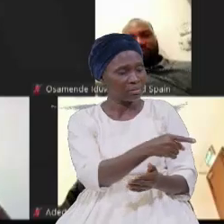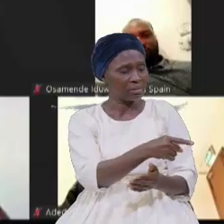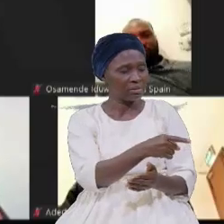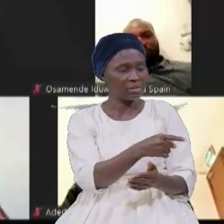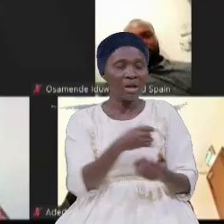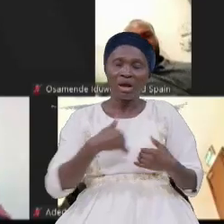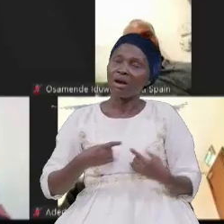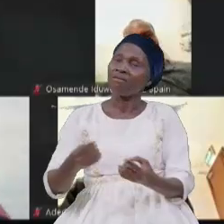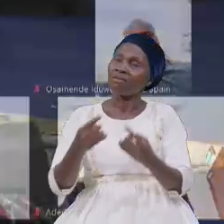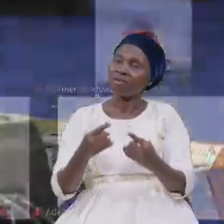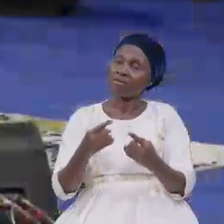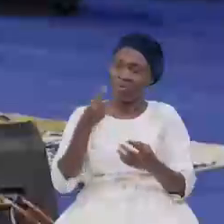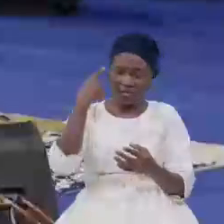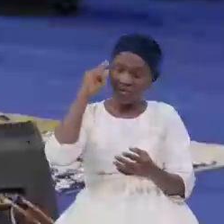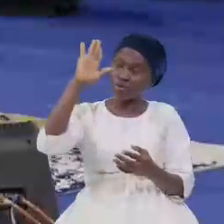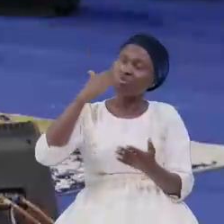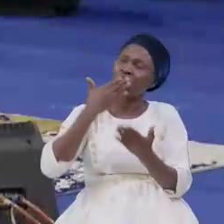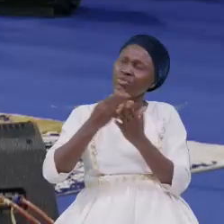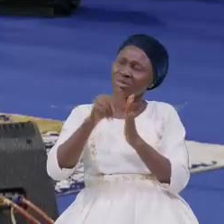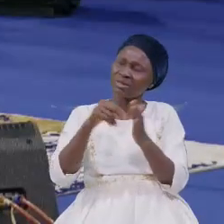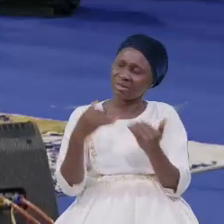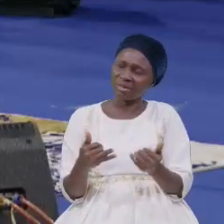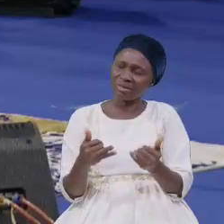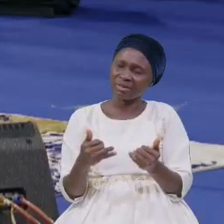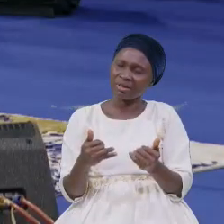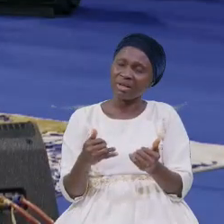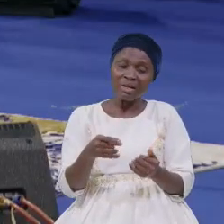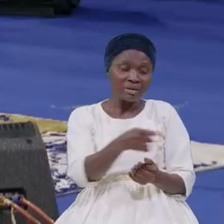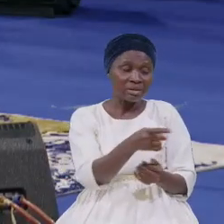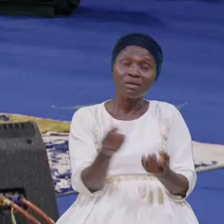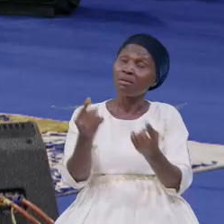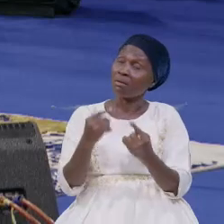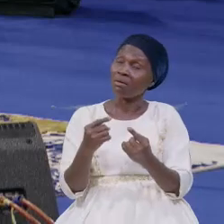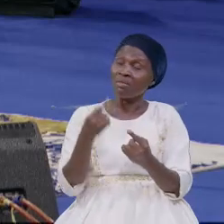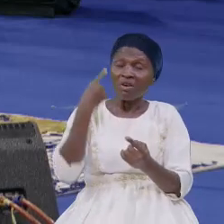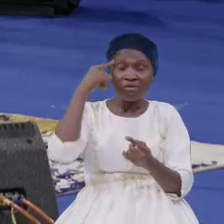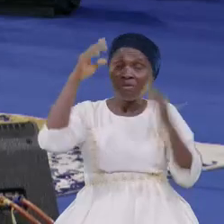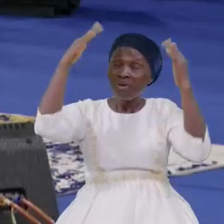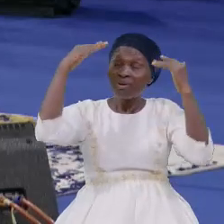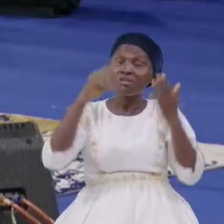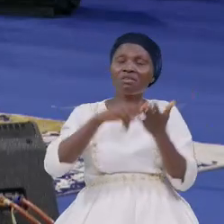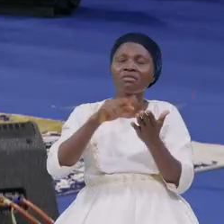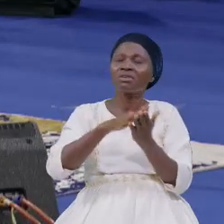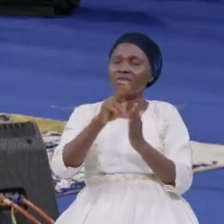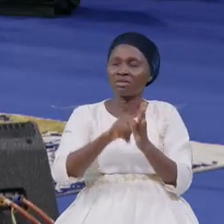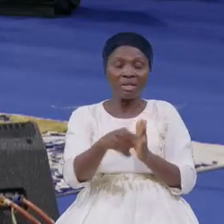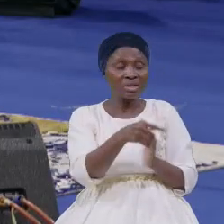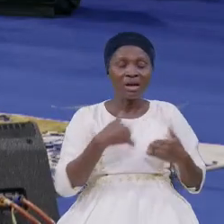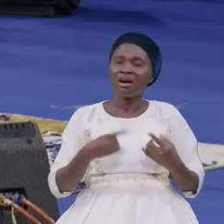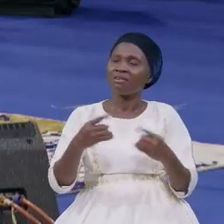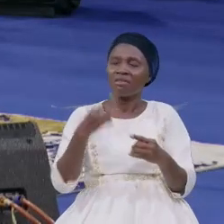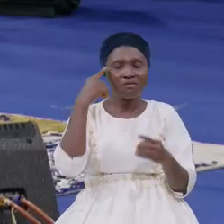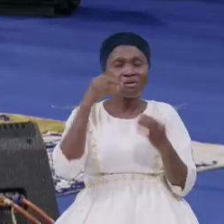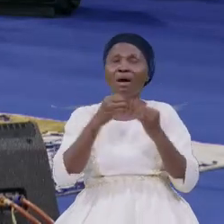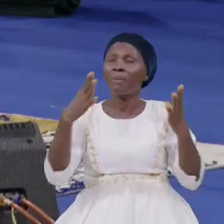goodness. They've come for the rain of righteousness. They have come for the abundant life